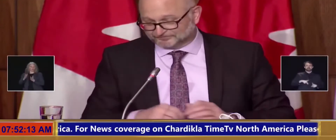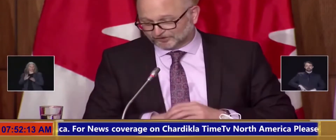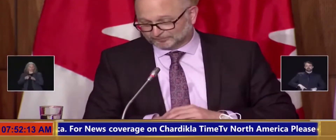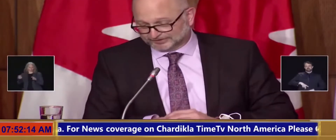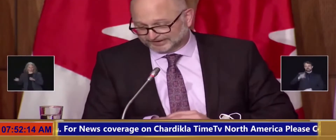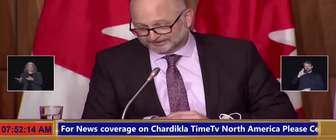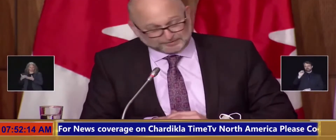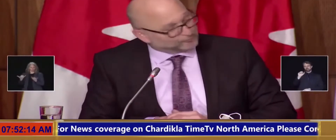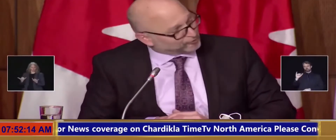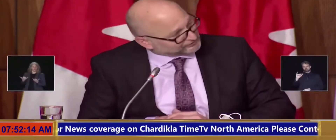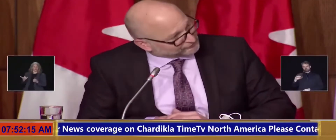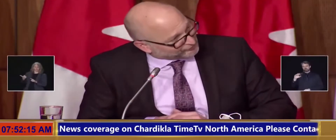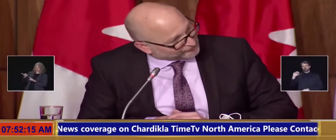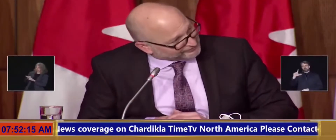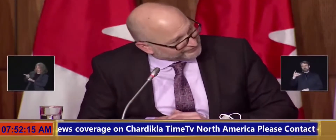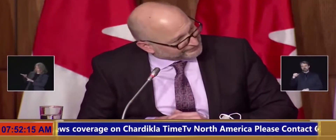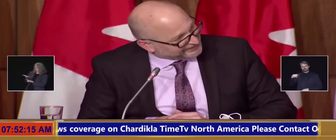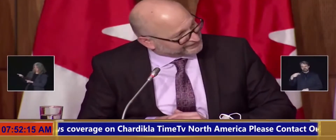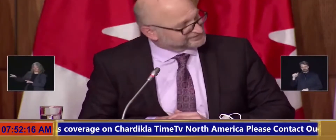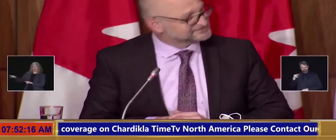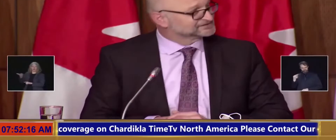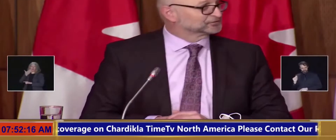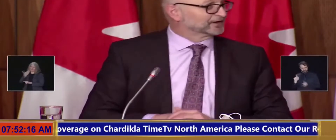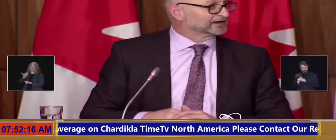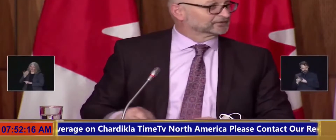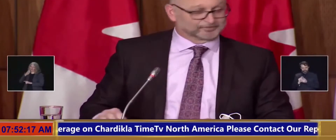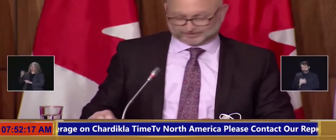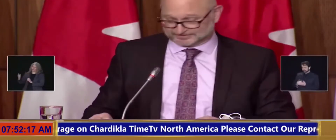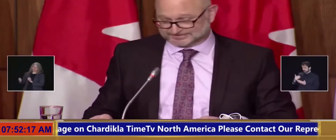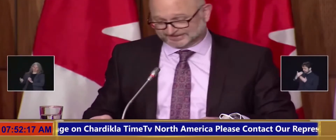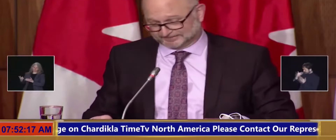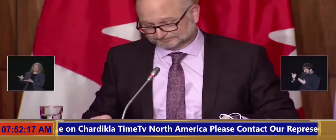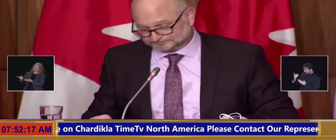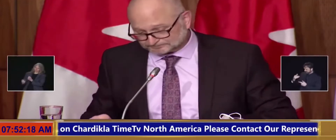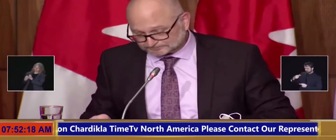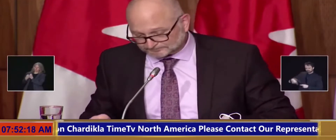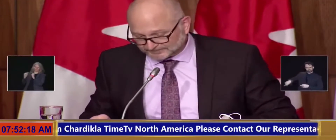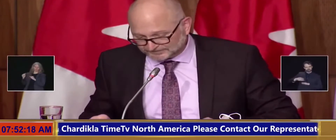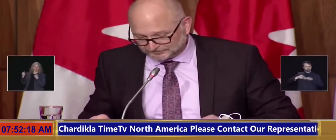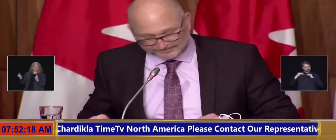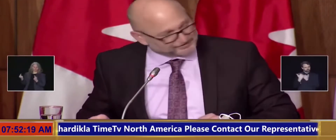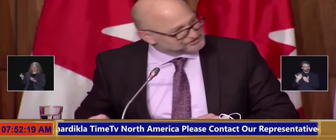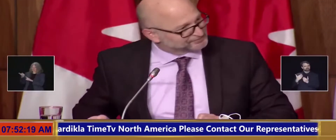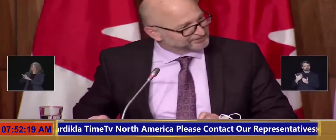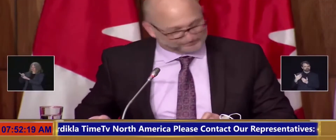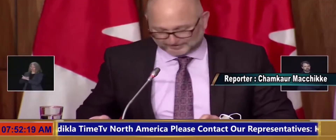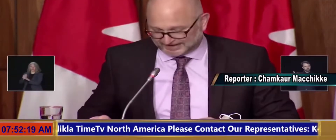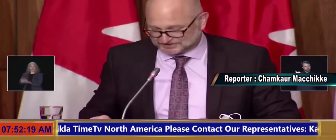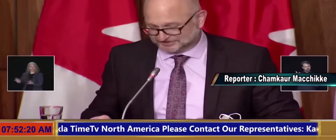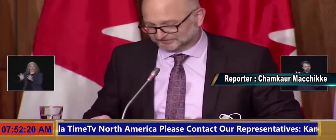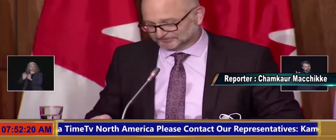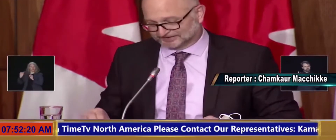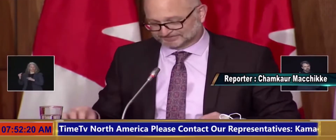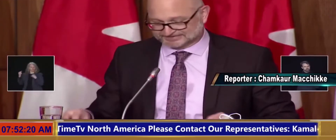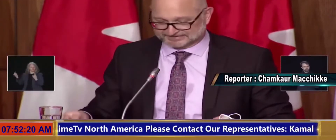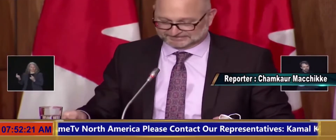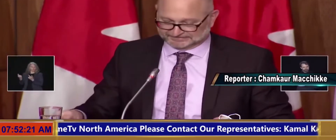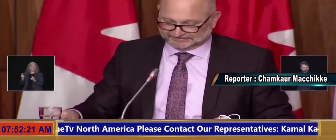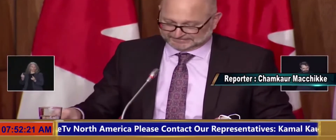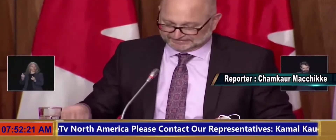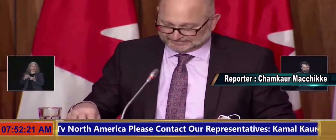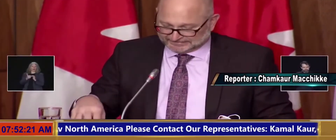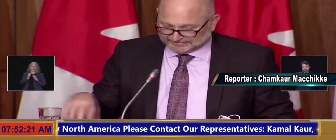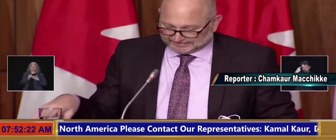you. You have all played an important role in getting us to where we are today, through leadership and through action and through